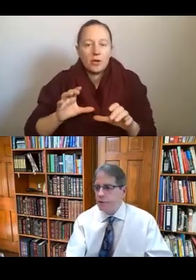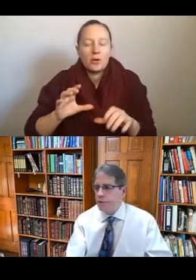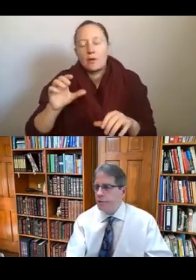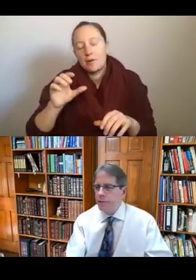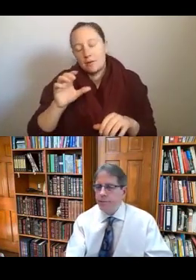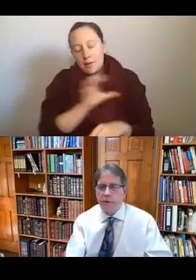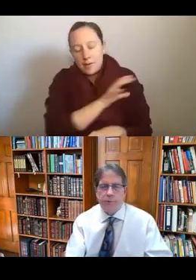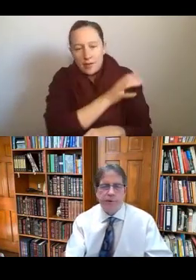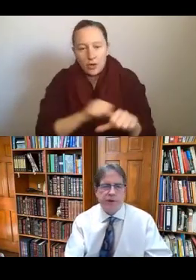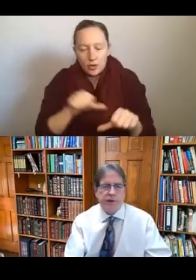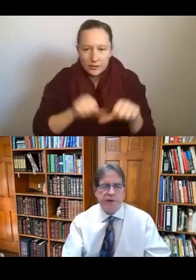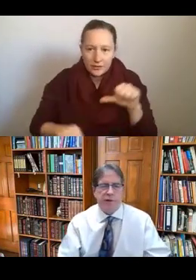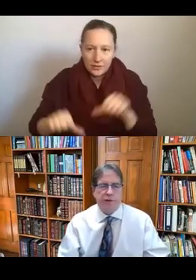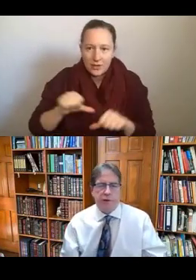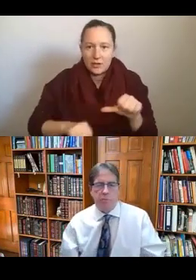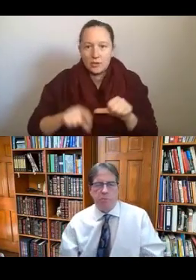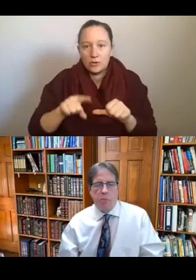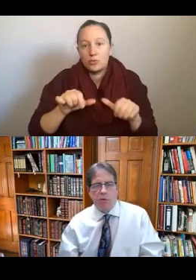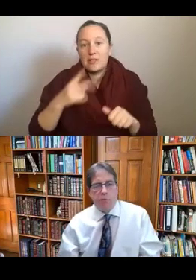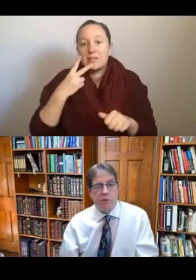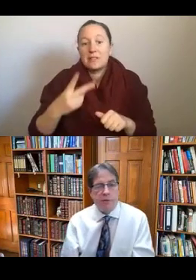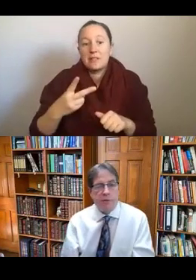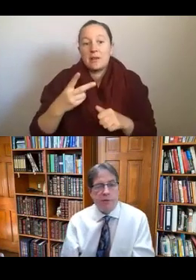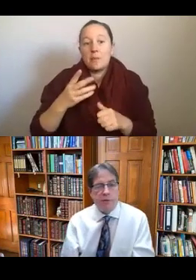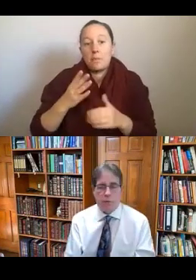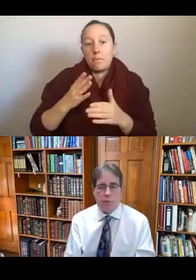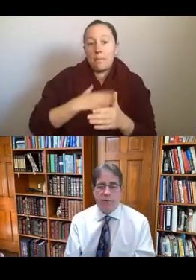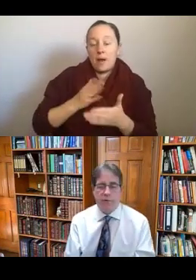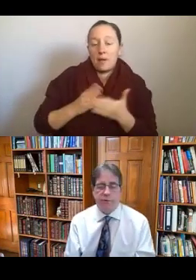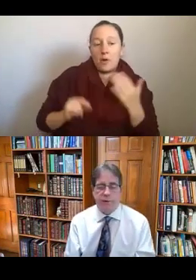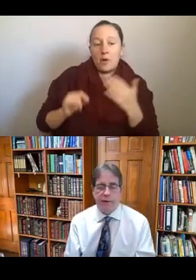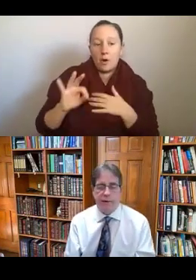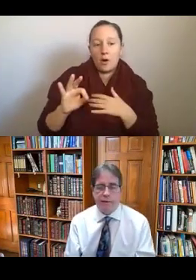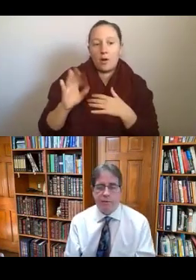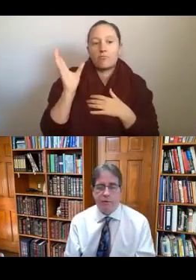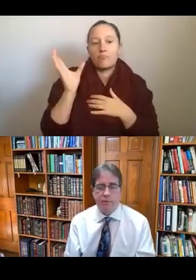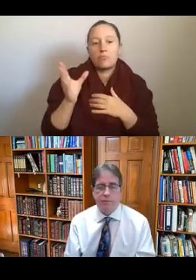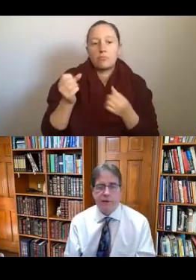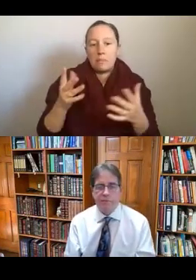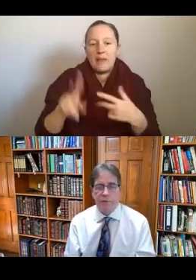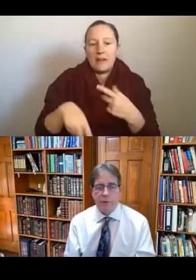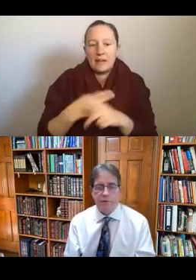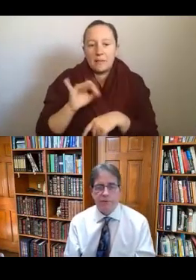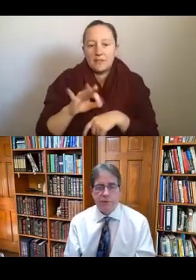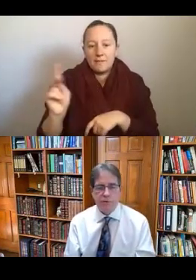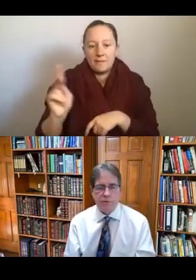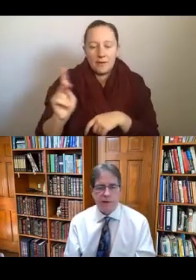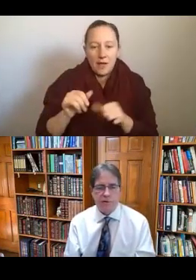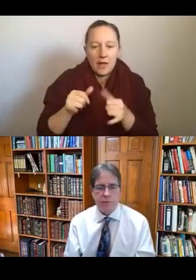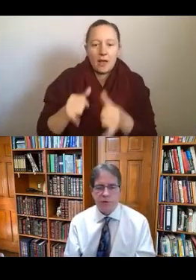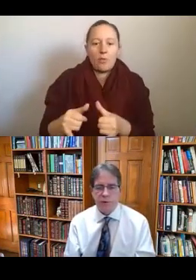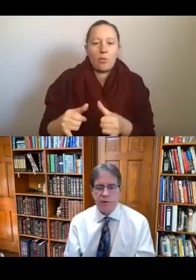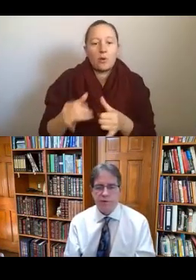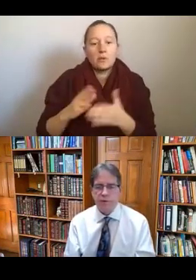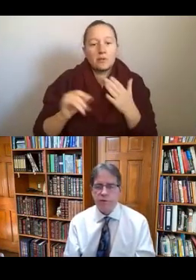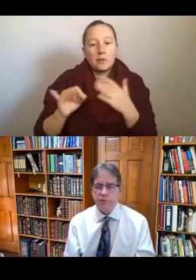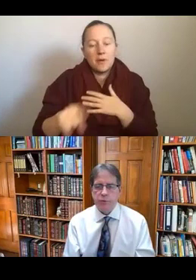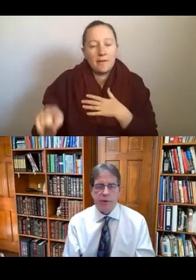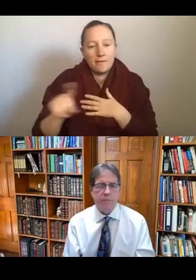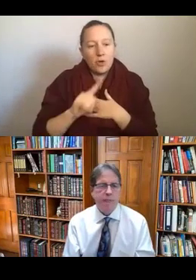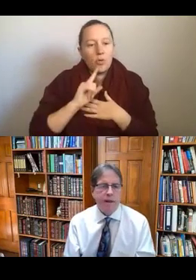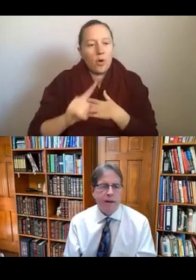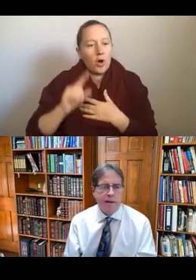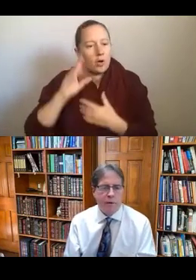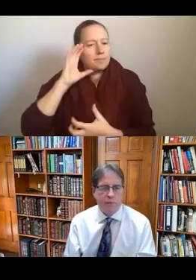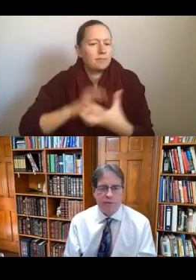As you'll see during my part of the presentation, there are multiple types of K awards, and I'm sure many of you are confused as to which ones are used for